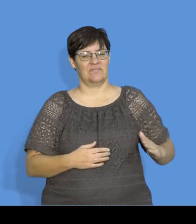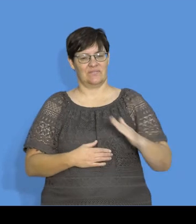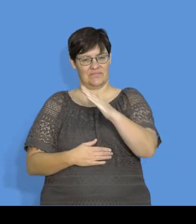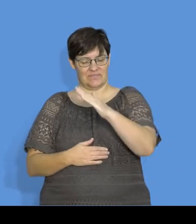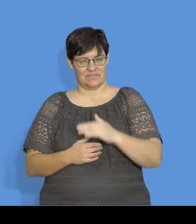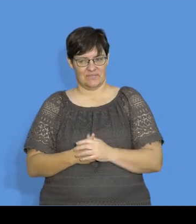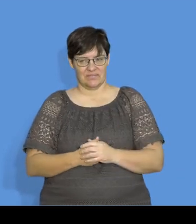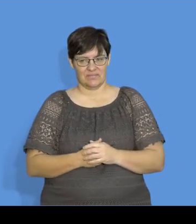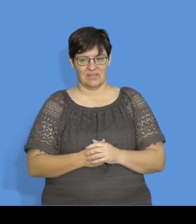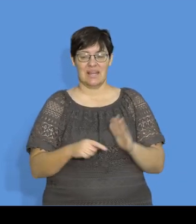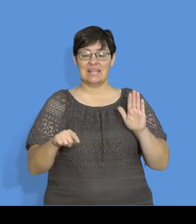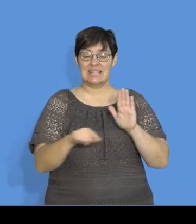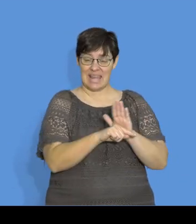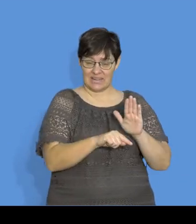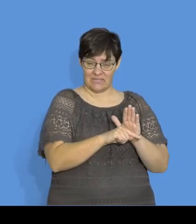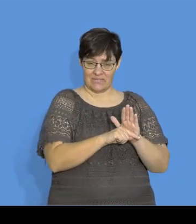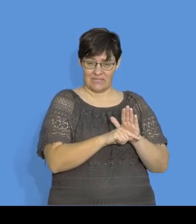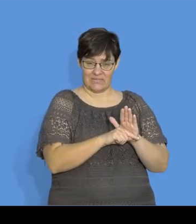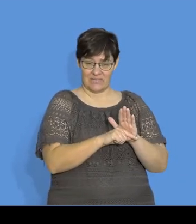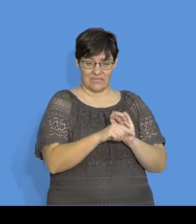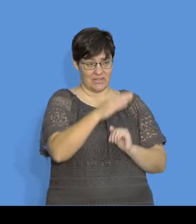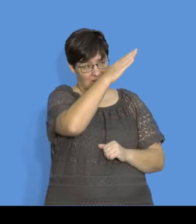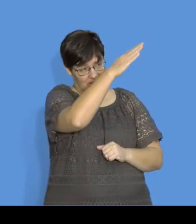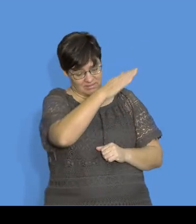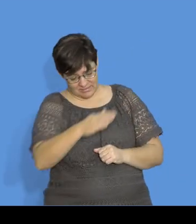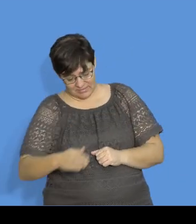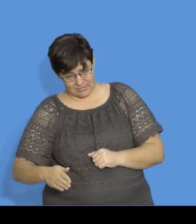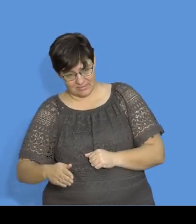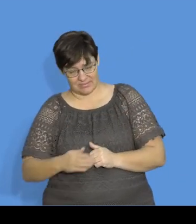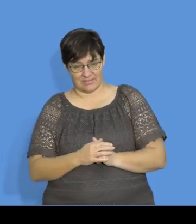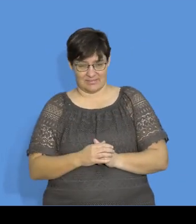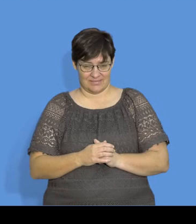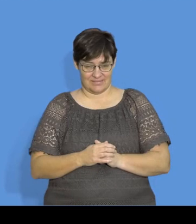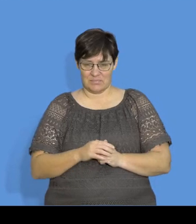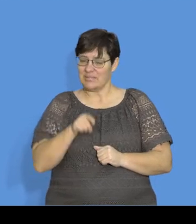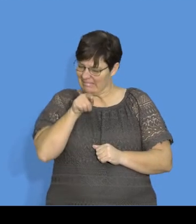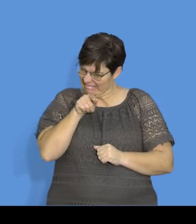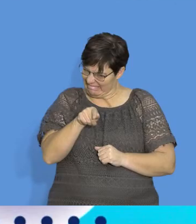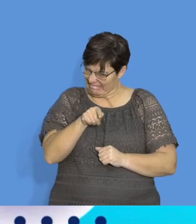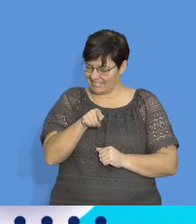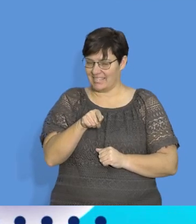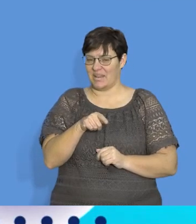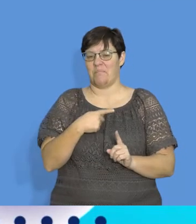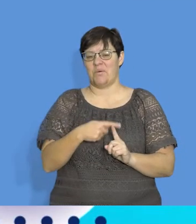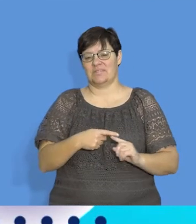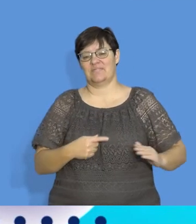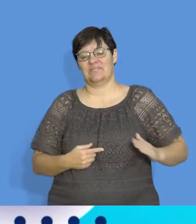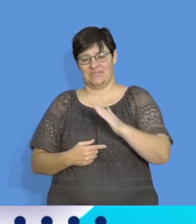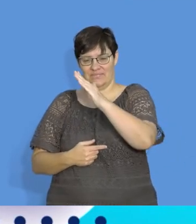gradient. A negative correlation if I draw a straight line with a negative gradient, okay, slope.